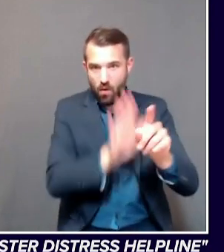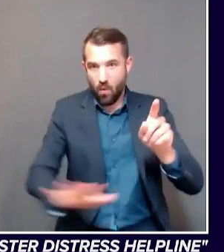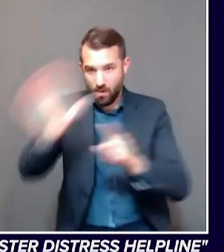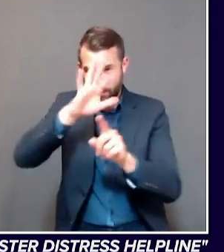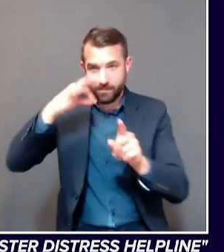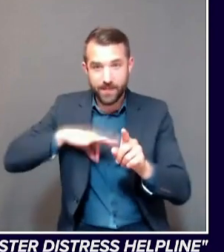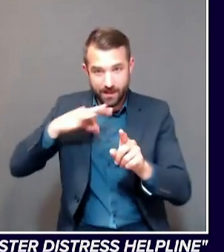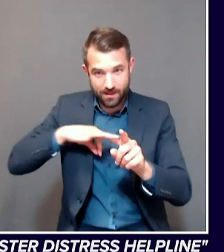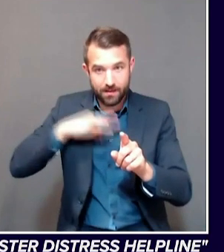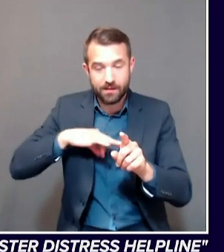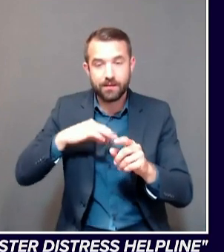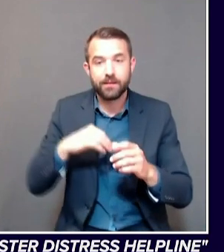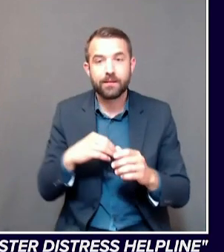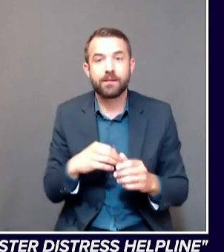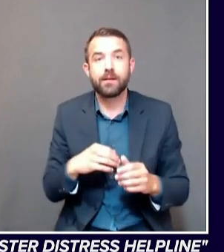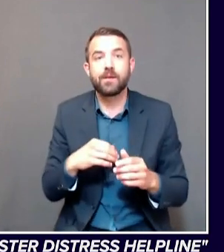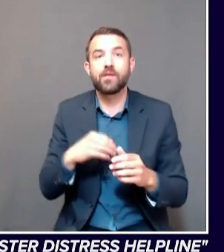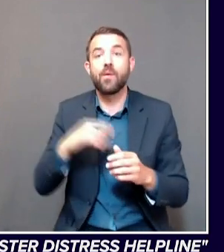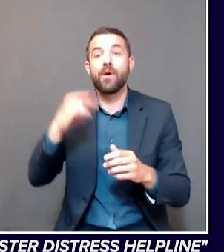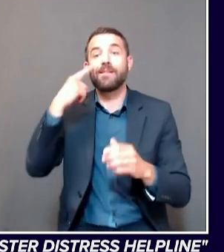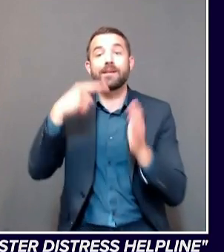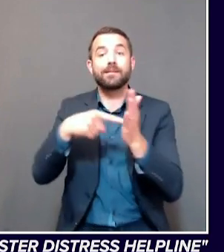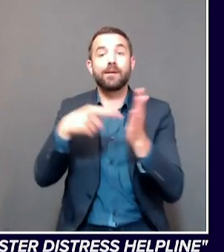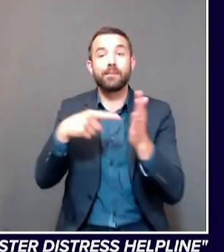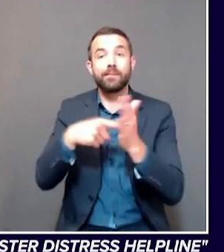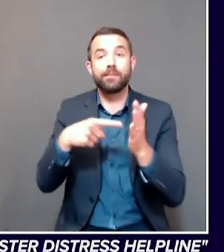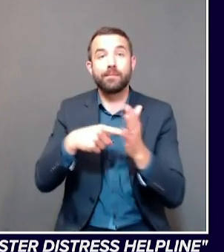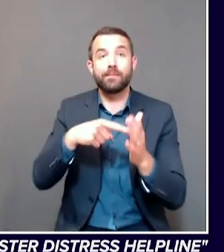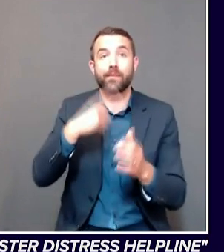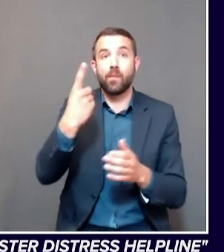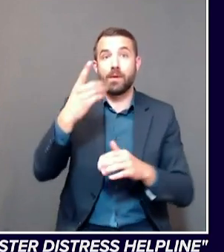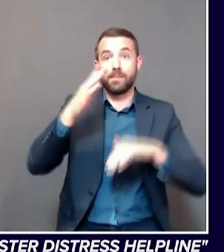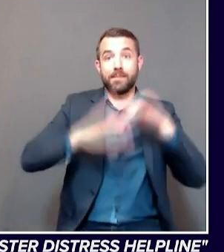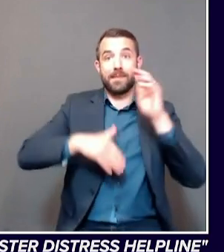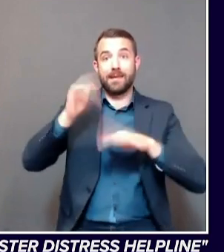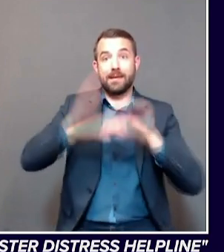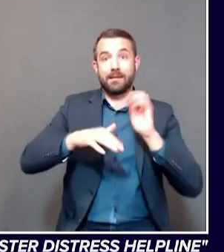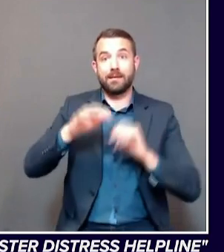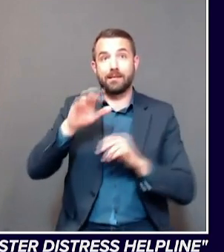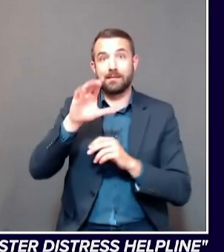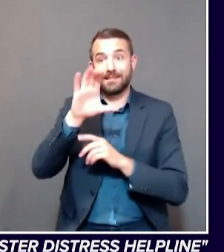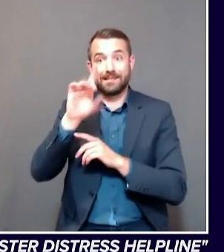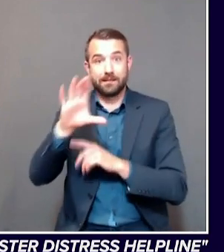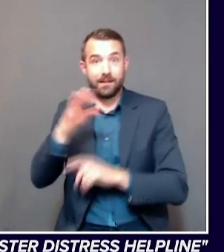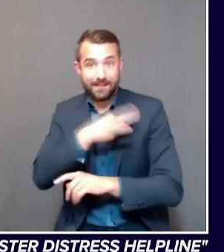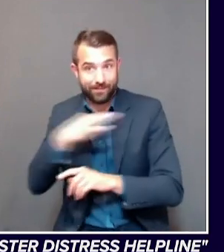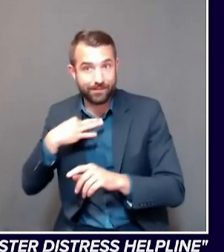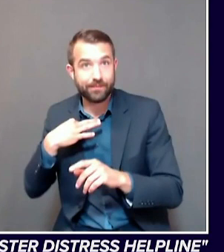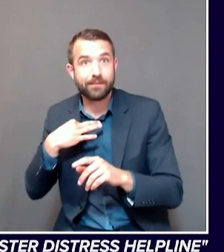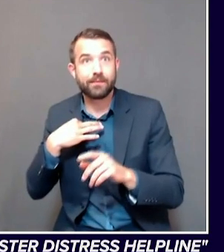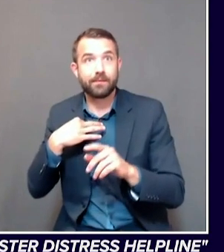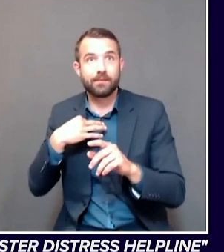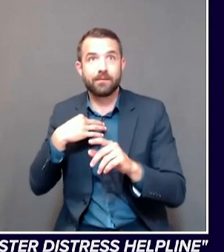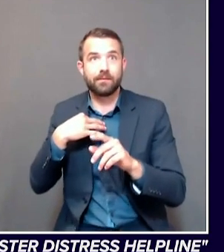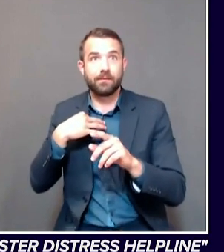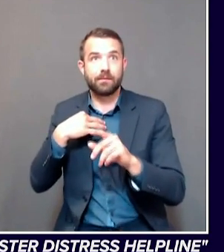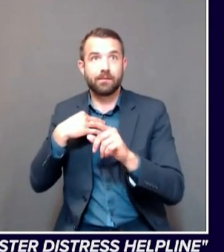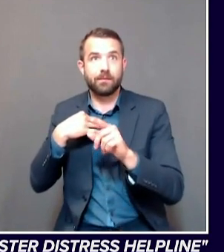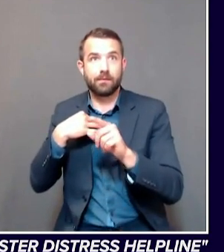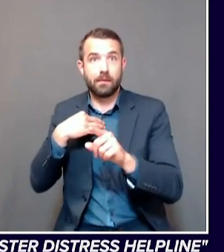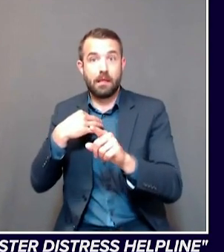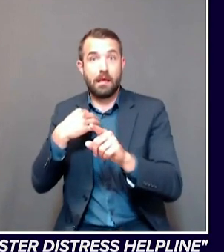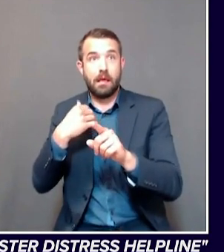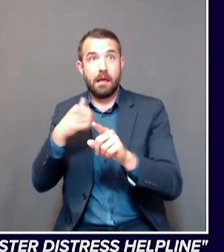staff, and we test all of them, and hypothetically speaking, 10 of them come back positive. Those individuals can't be at